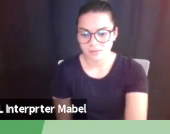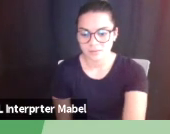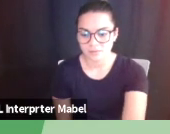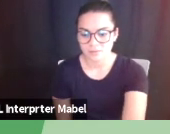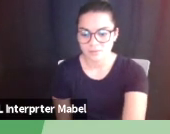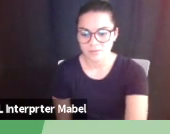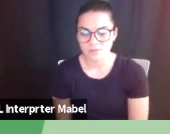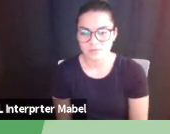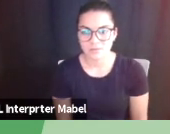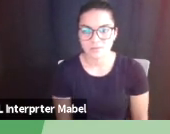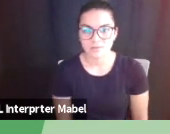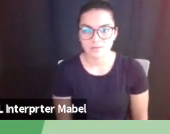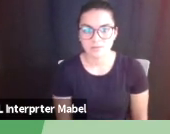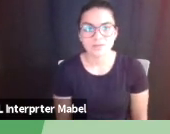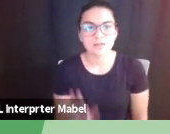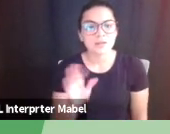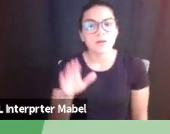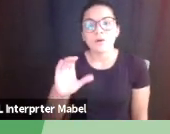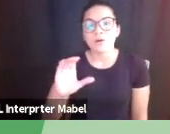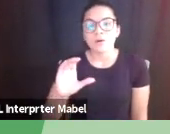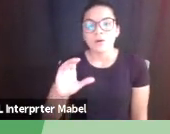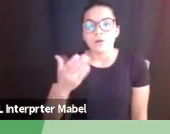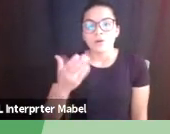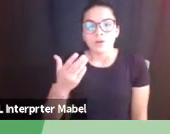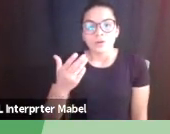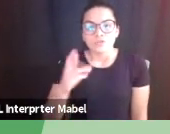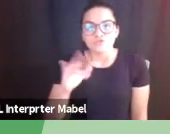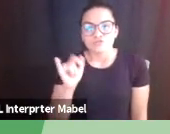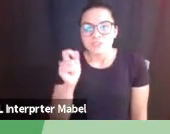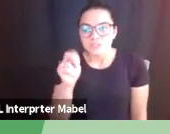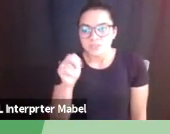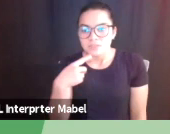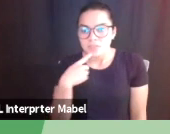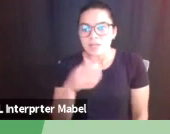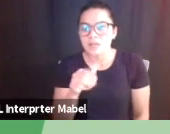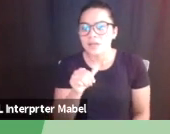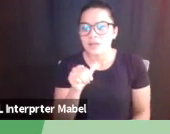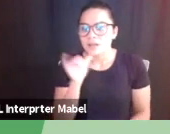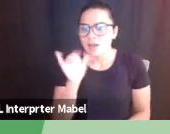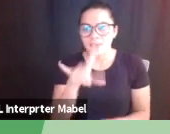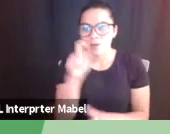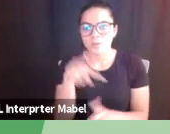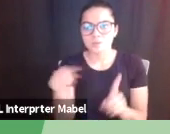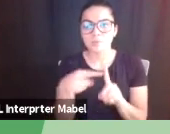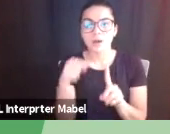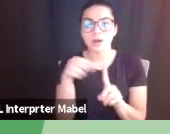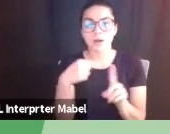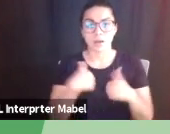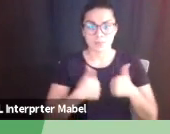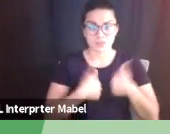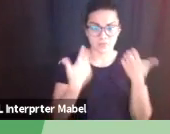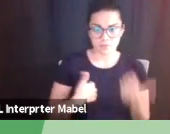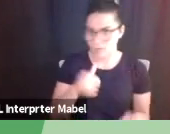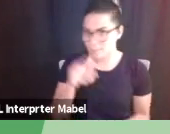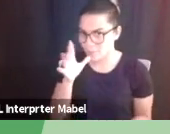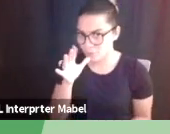Christian, says, not the question. However, as a survivor and mother, we need to honestly